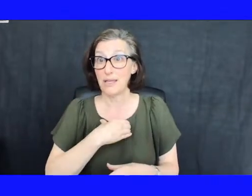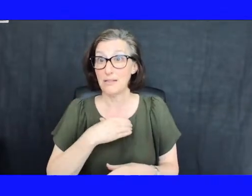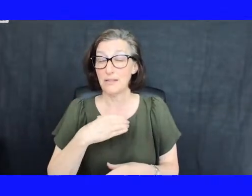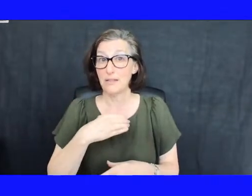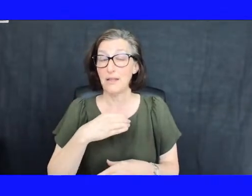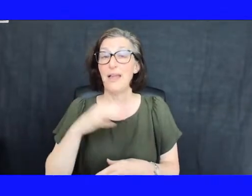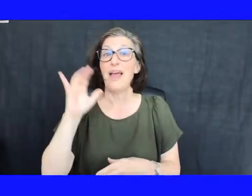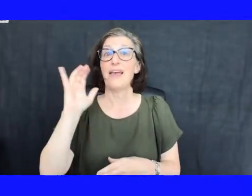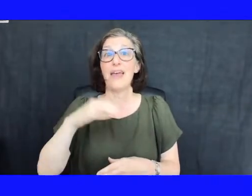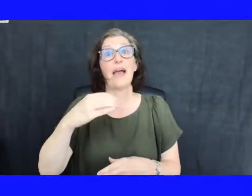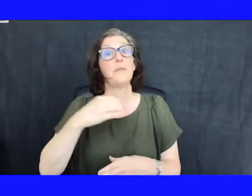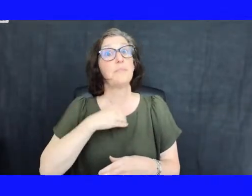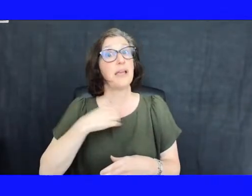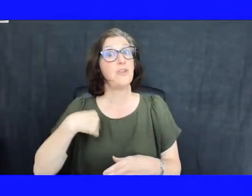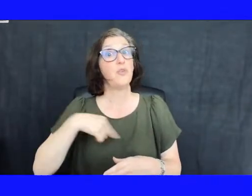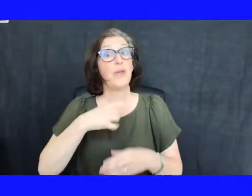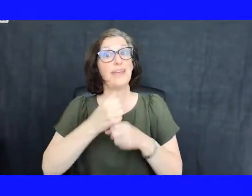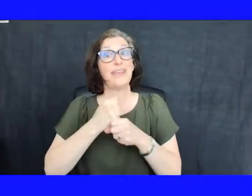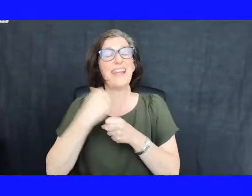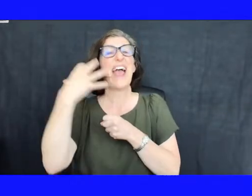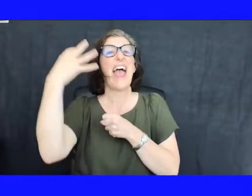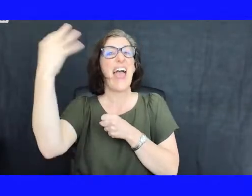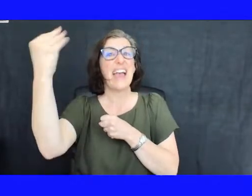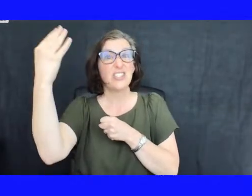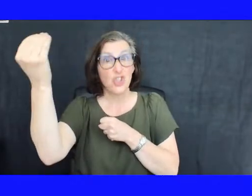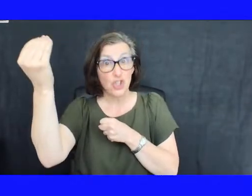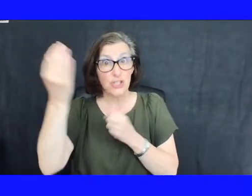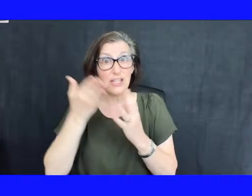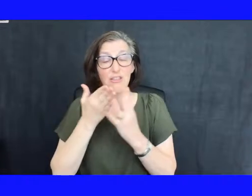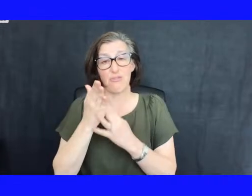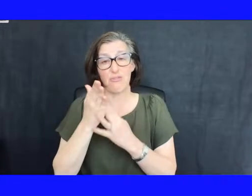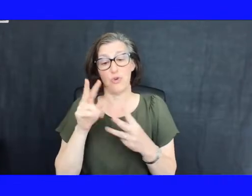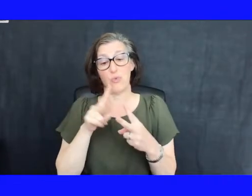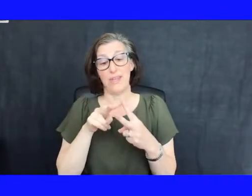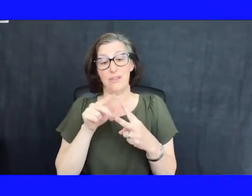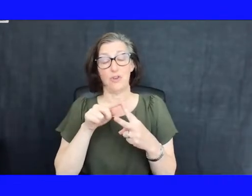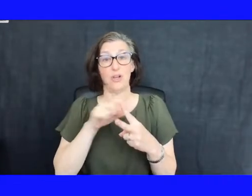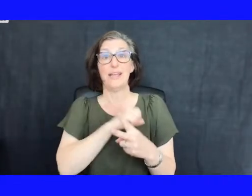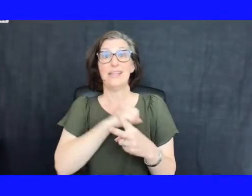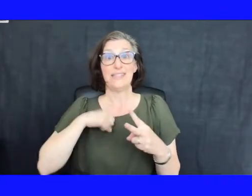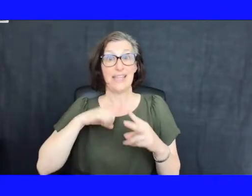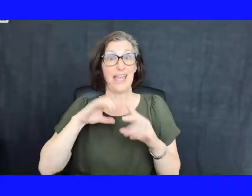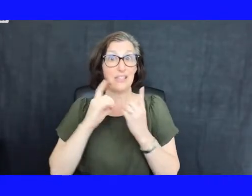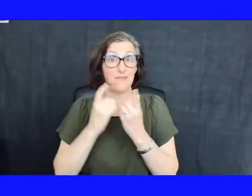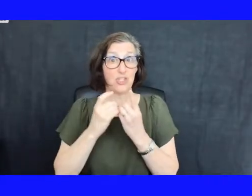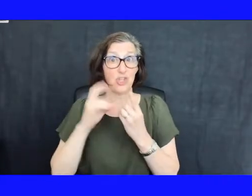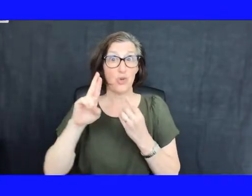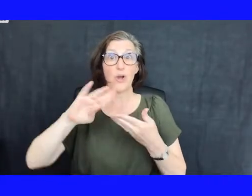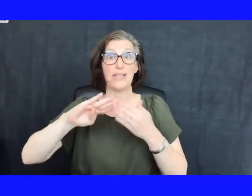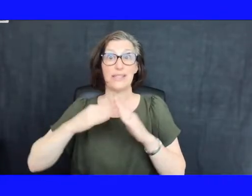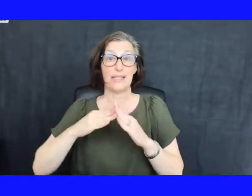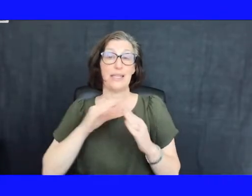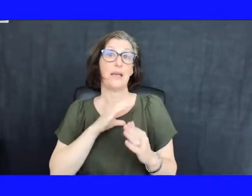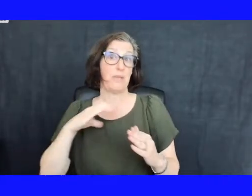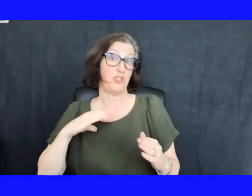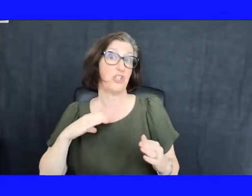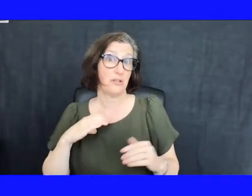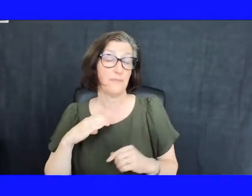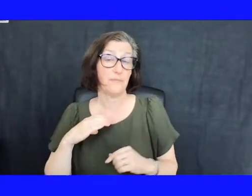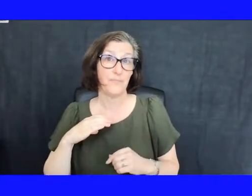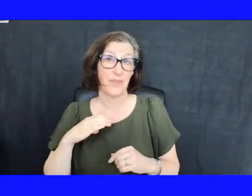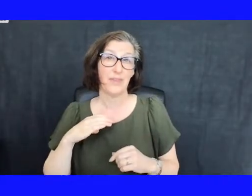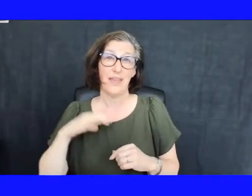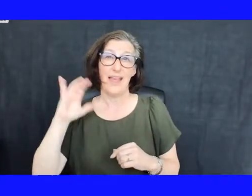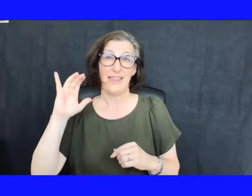So everything is dependent on who's complaining, who they're complaining about, and how that is handled. But there is at the system, as you're